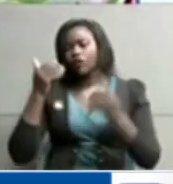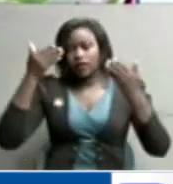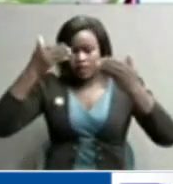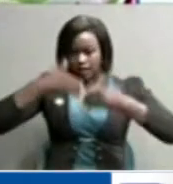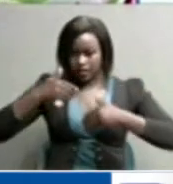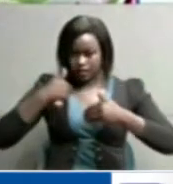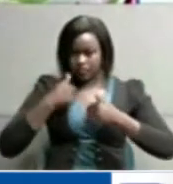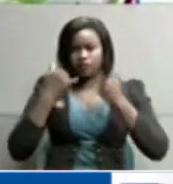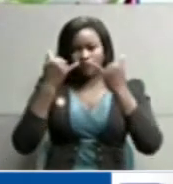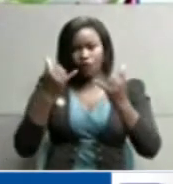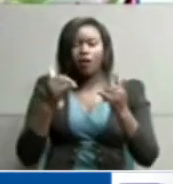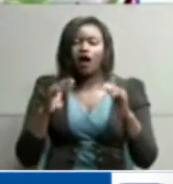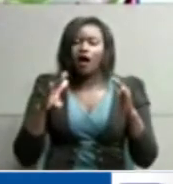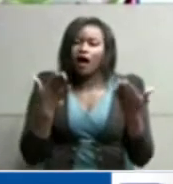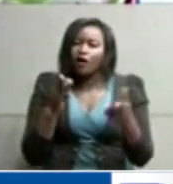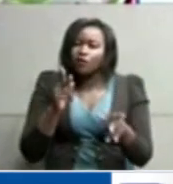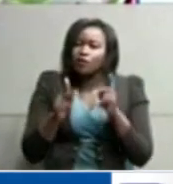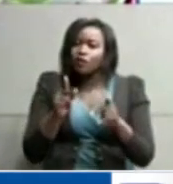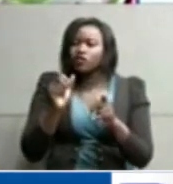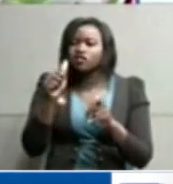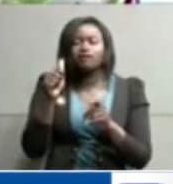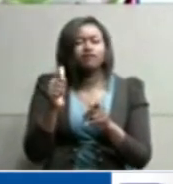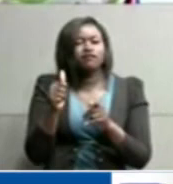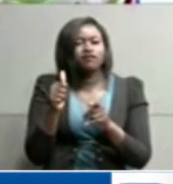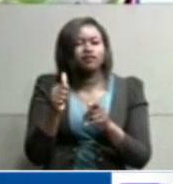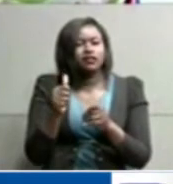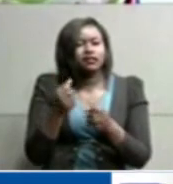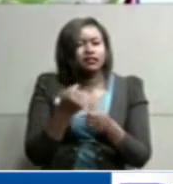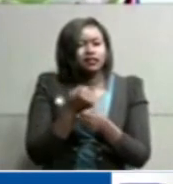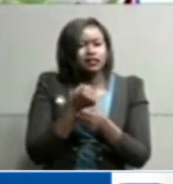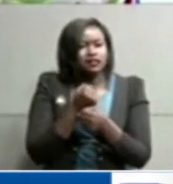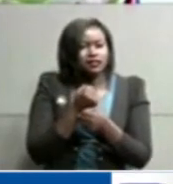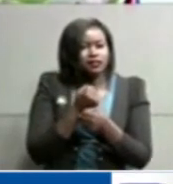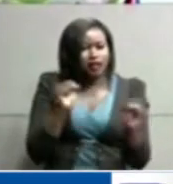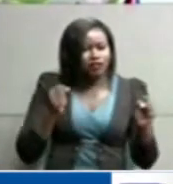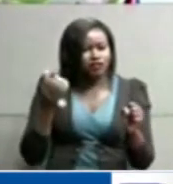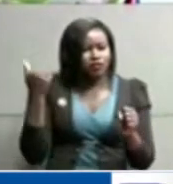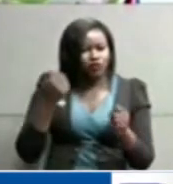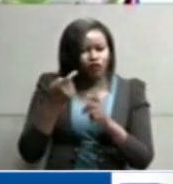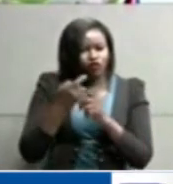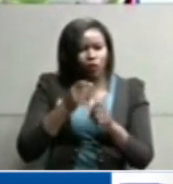how our people survived the smallpox of